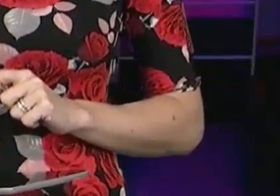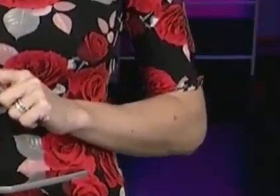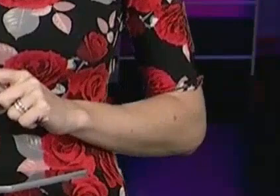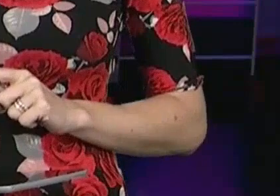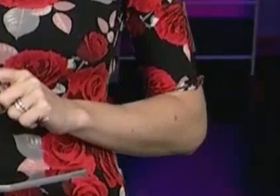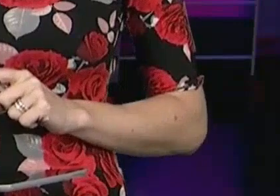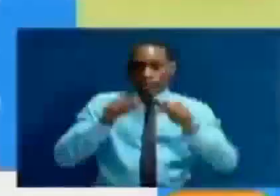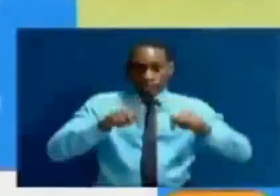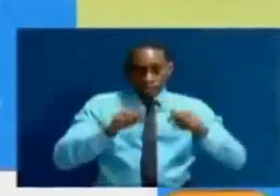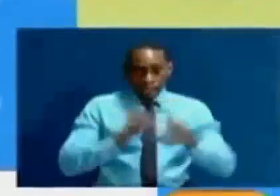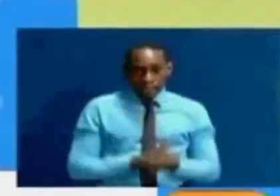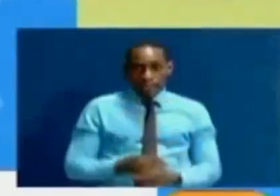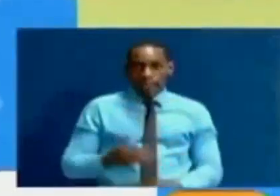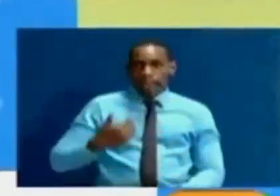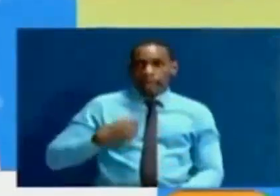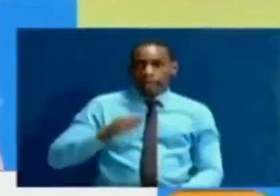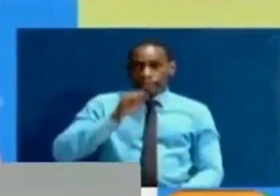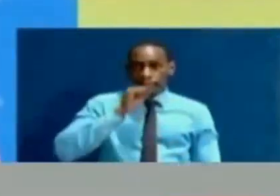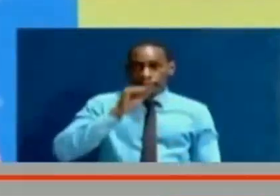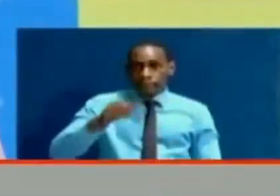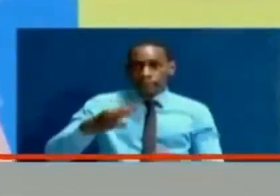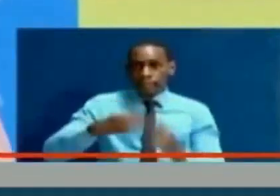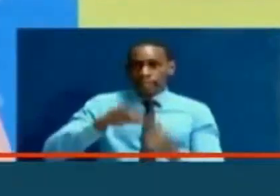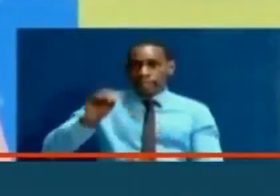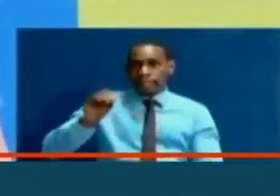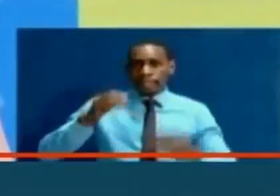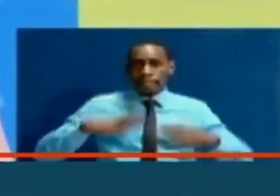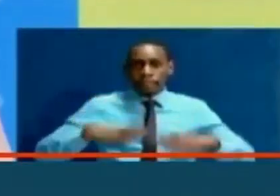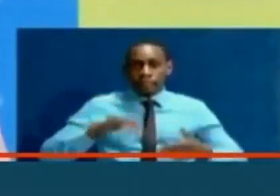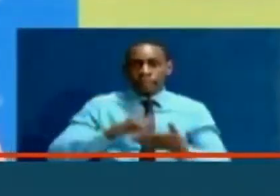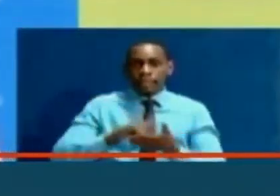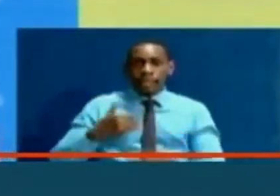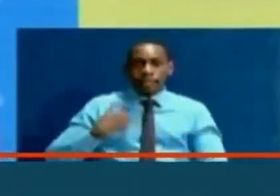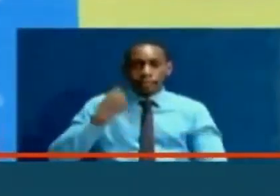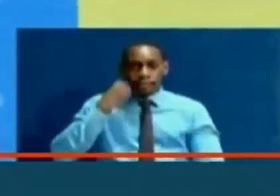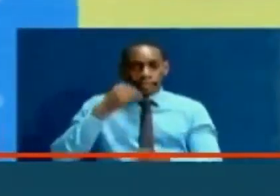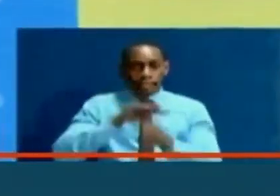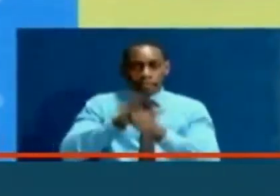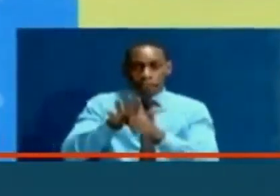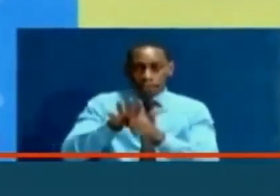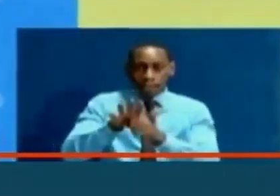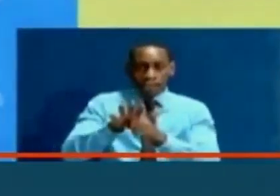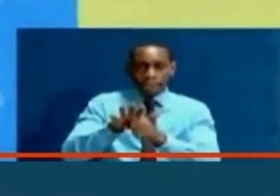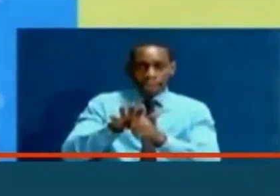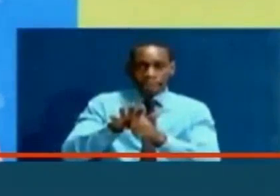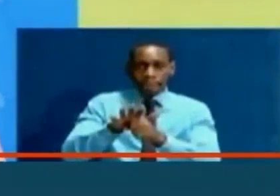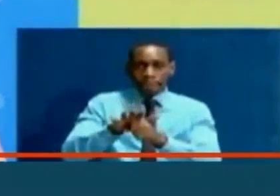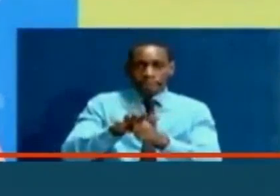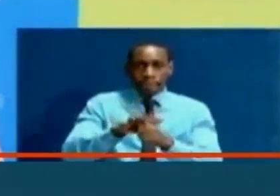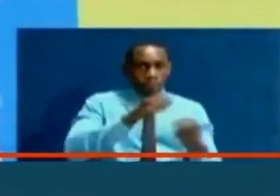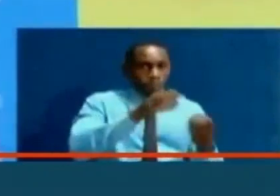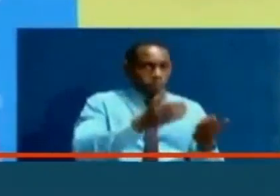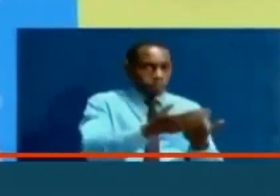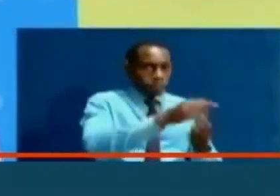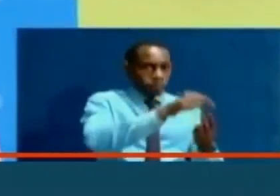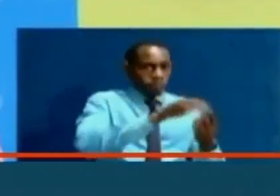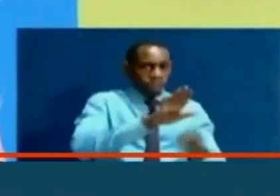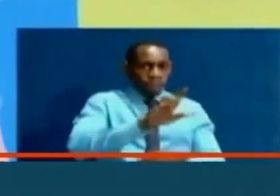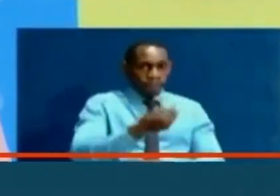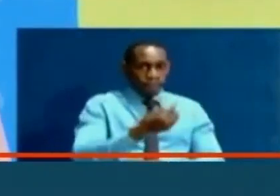the country. We have 580 people who have tested positive for the virus from a total sample